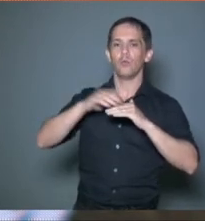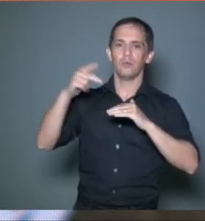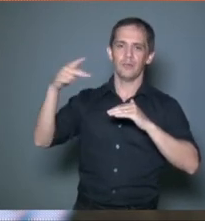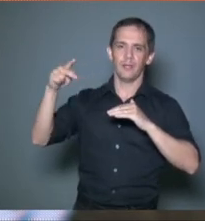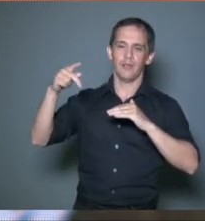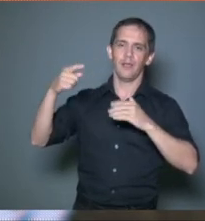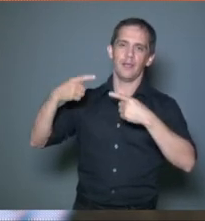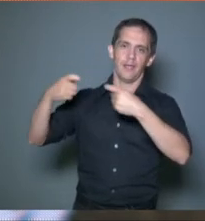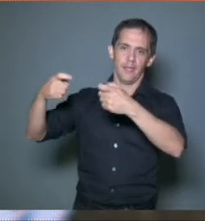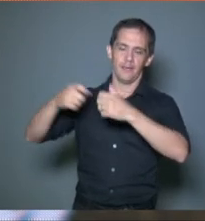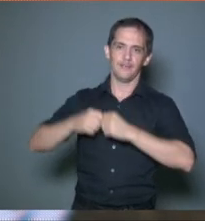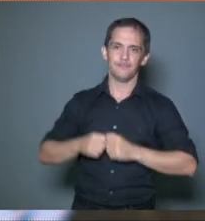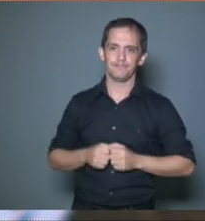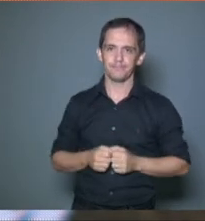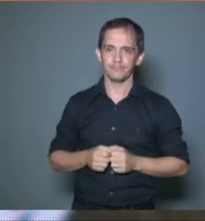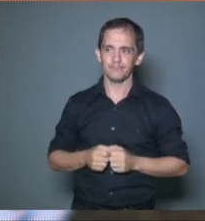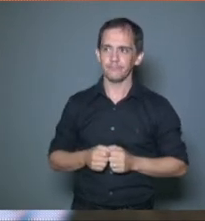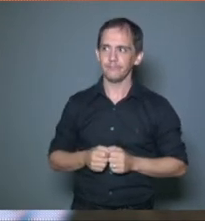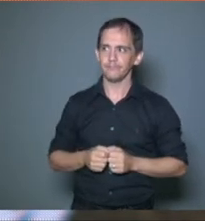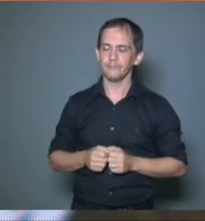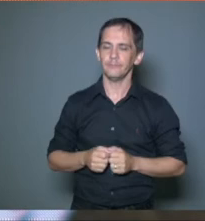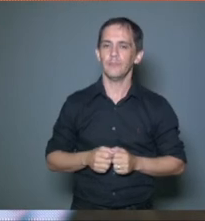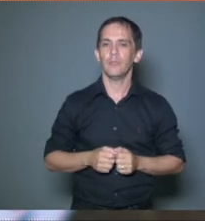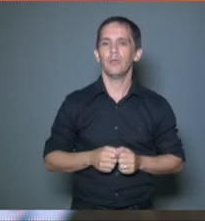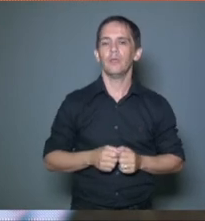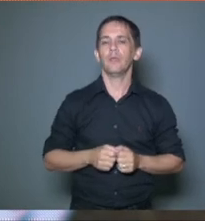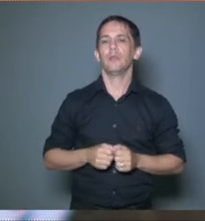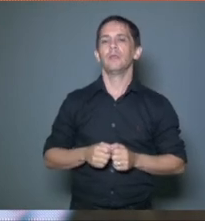of the war. The same thing for corn,